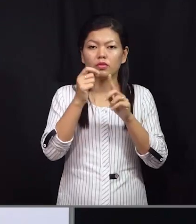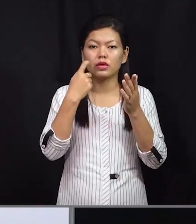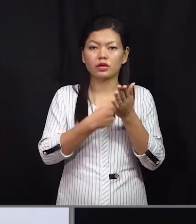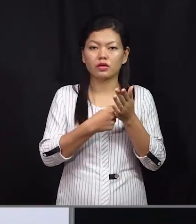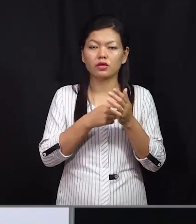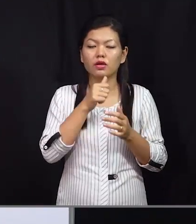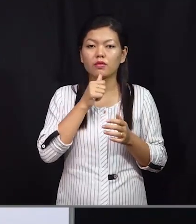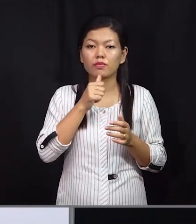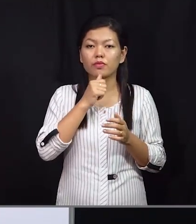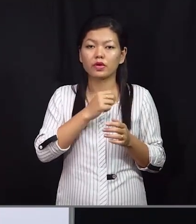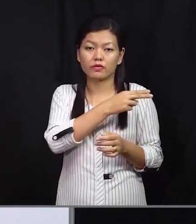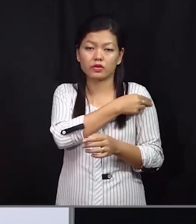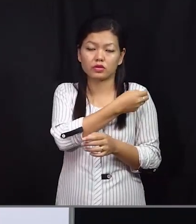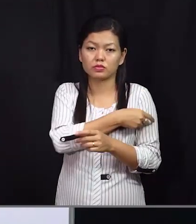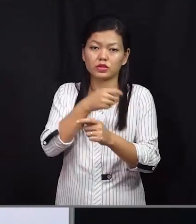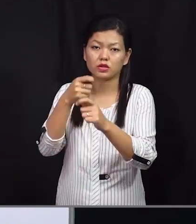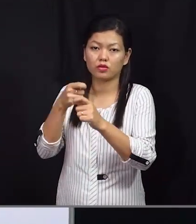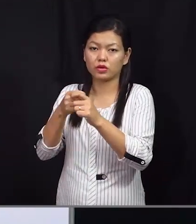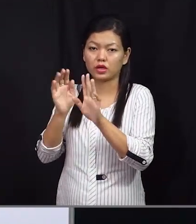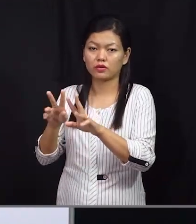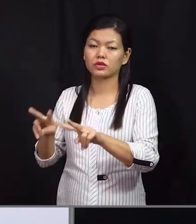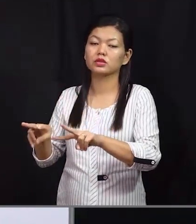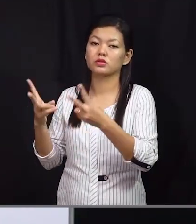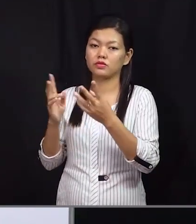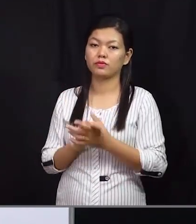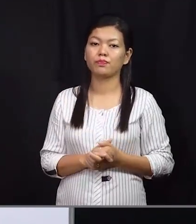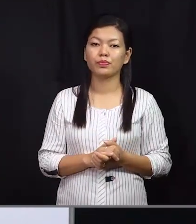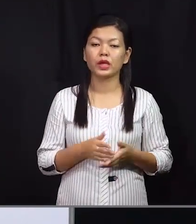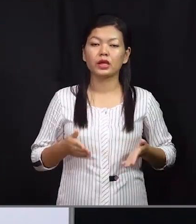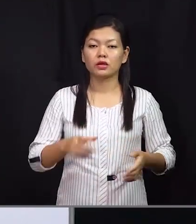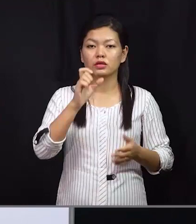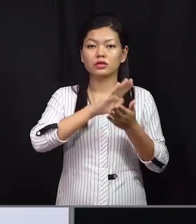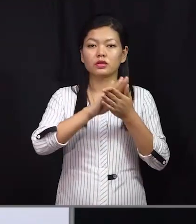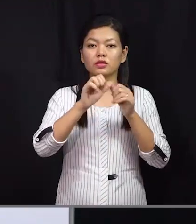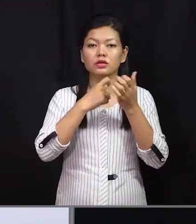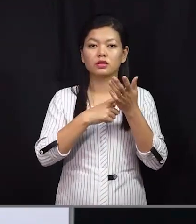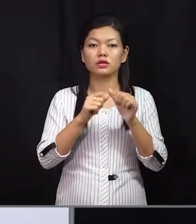of employment. Now coming to the characteristics. The first one, it is services to other.